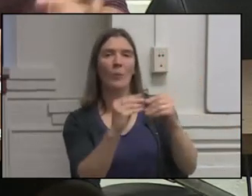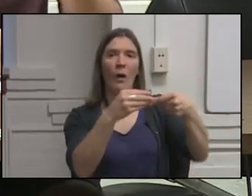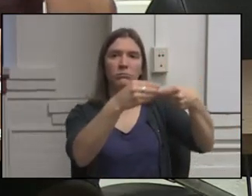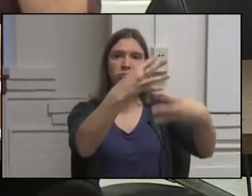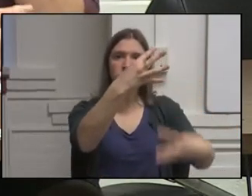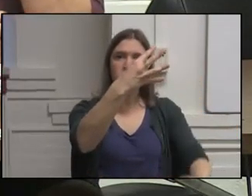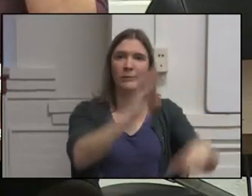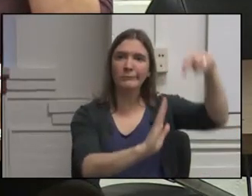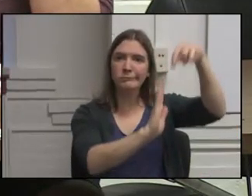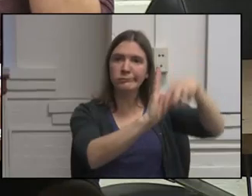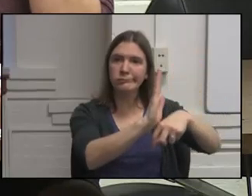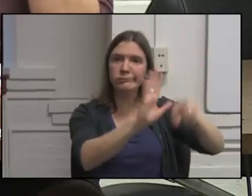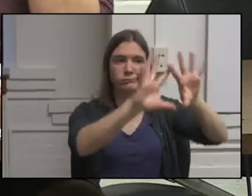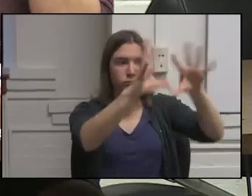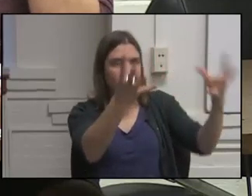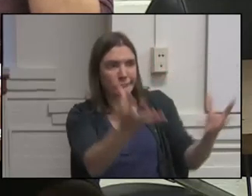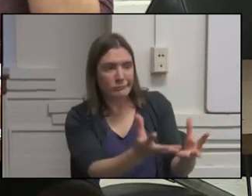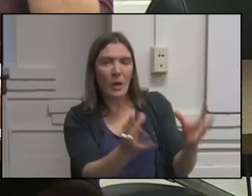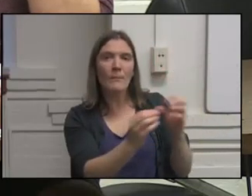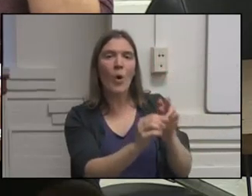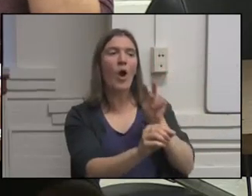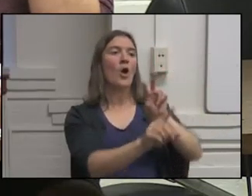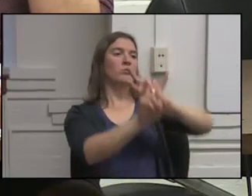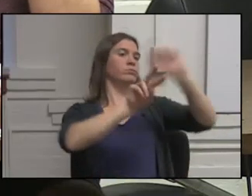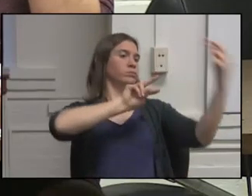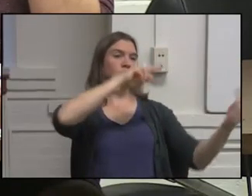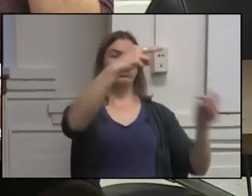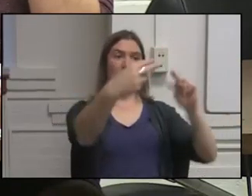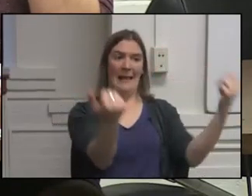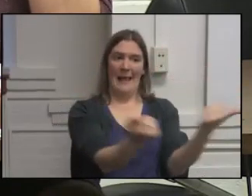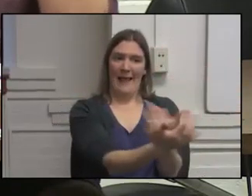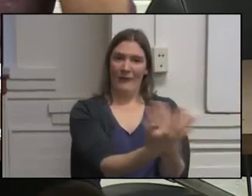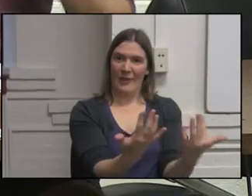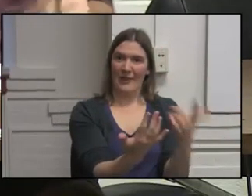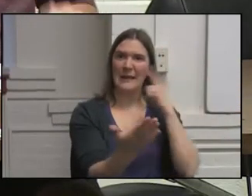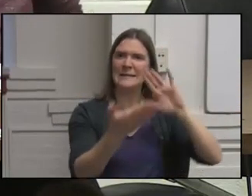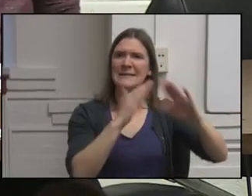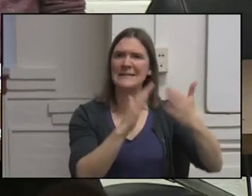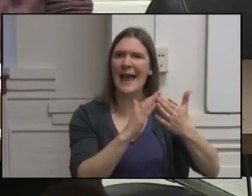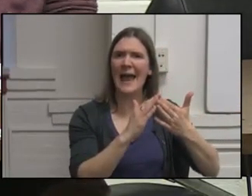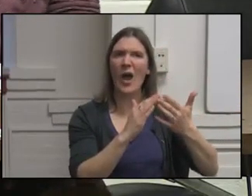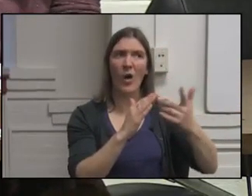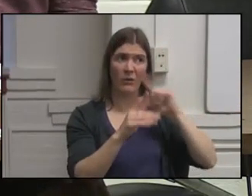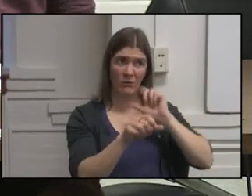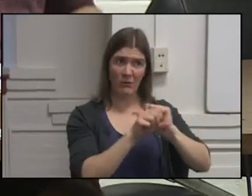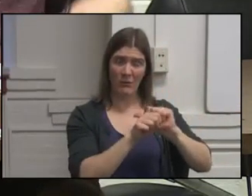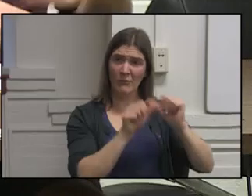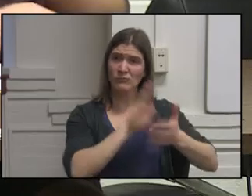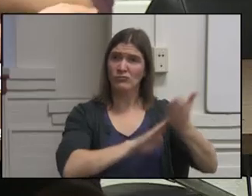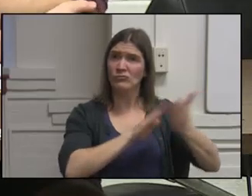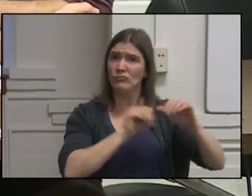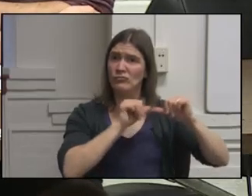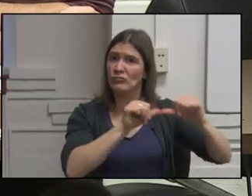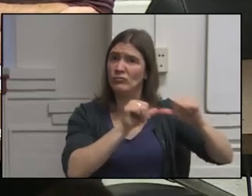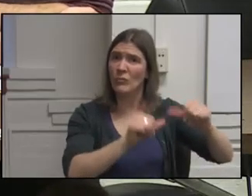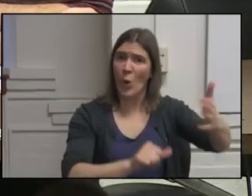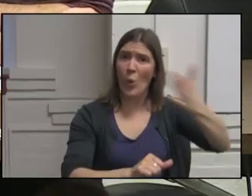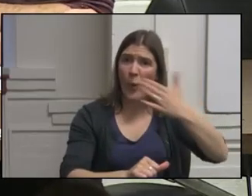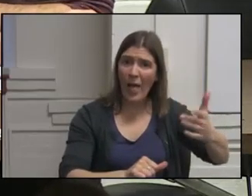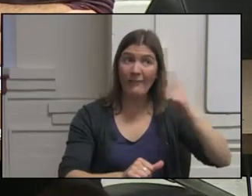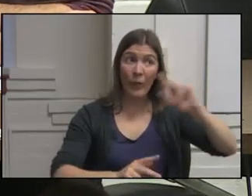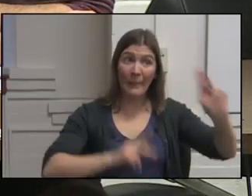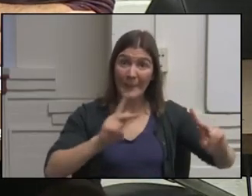are related and sort of take a more global look at towns' sustainability needs. So it